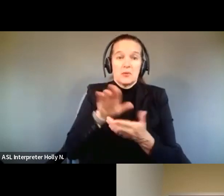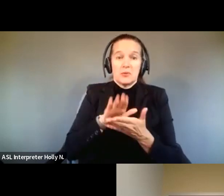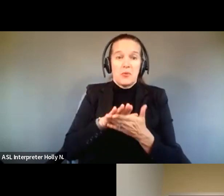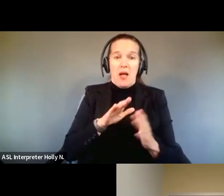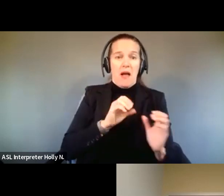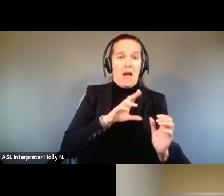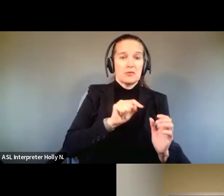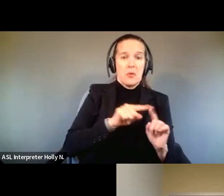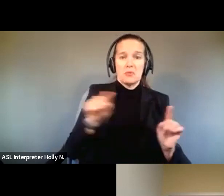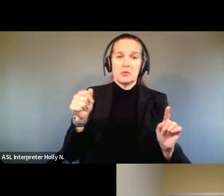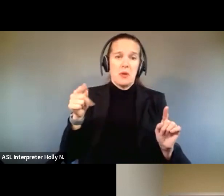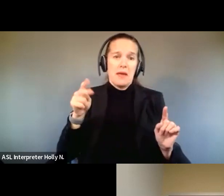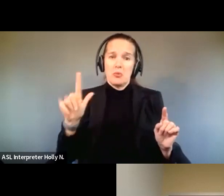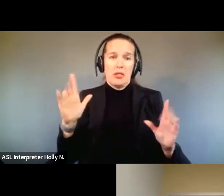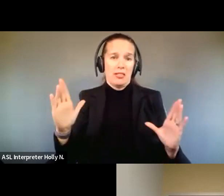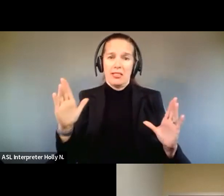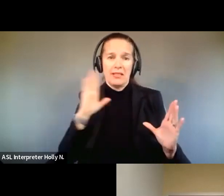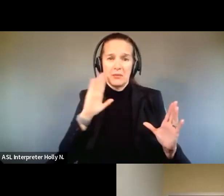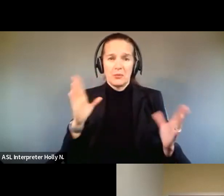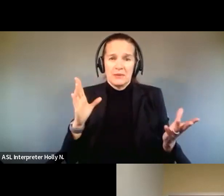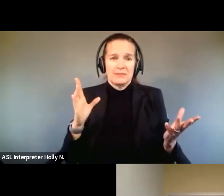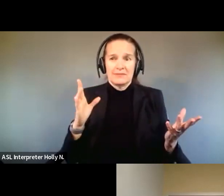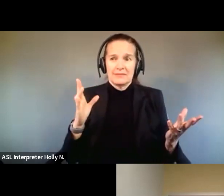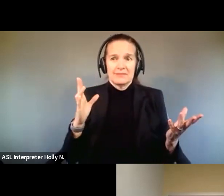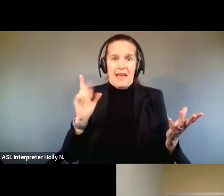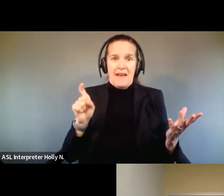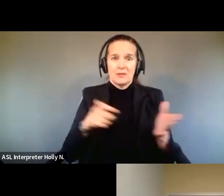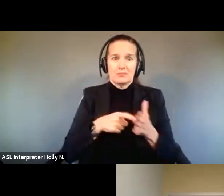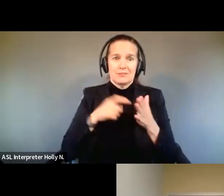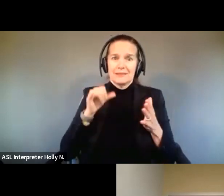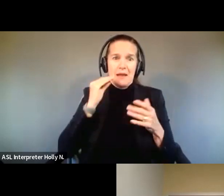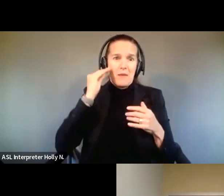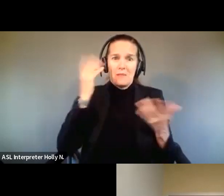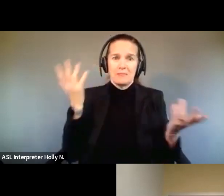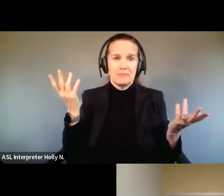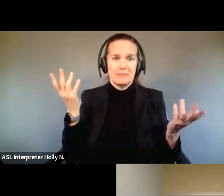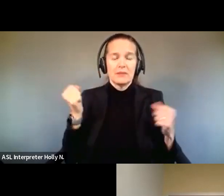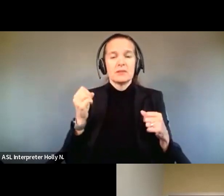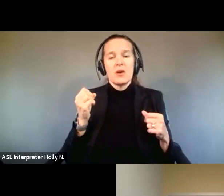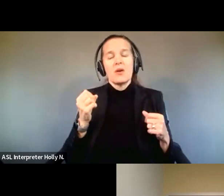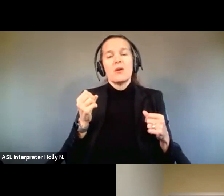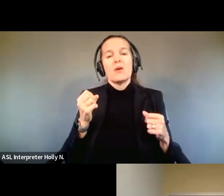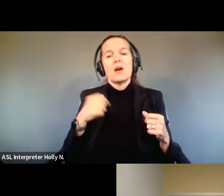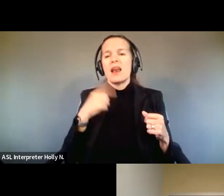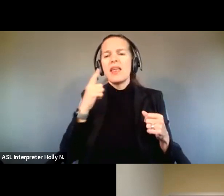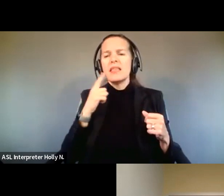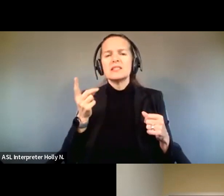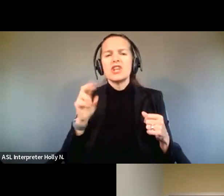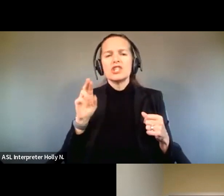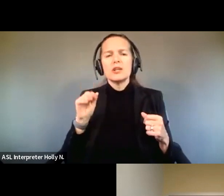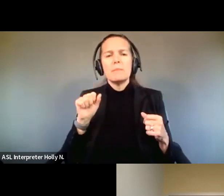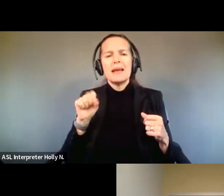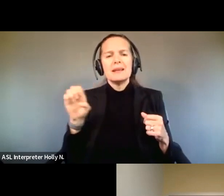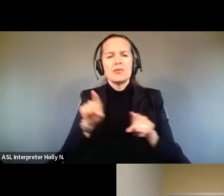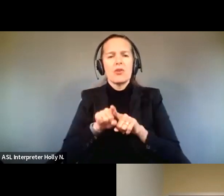April, probably. And so for and I think Dr. Mase can speak potentially to kind